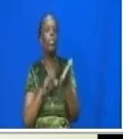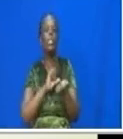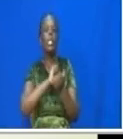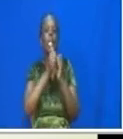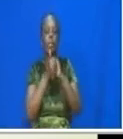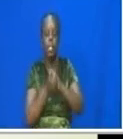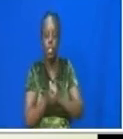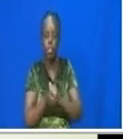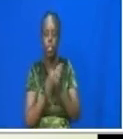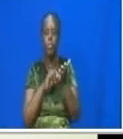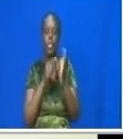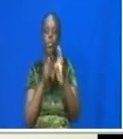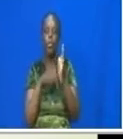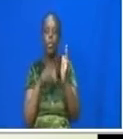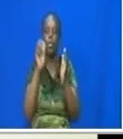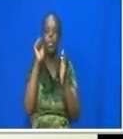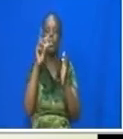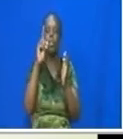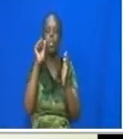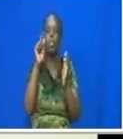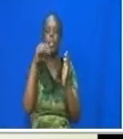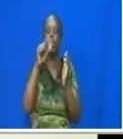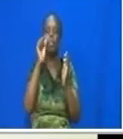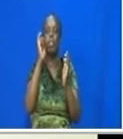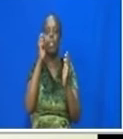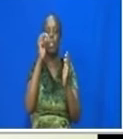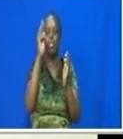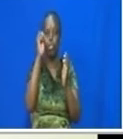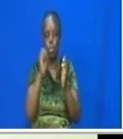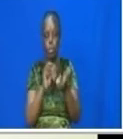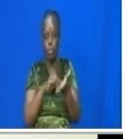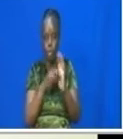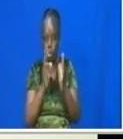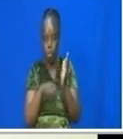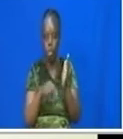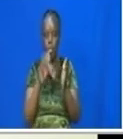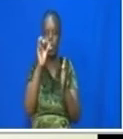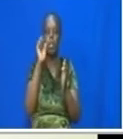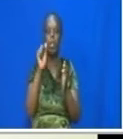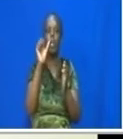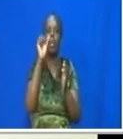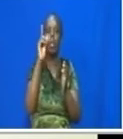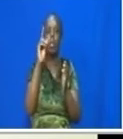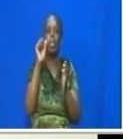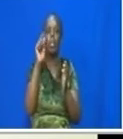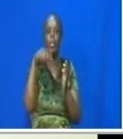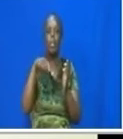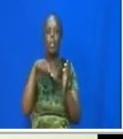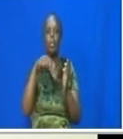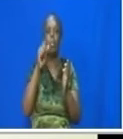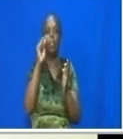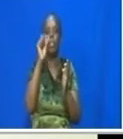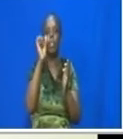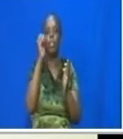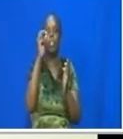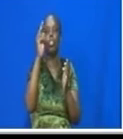to understand what is adaptation before you start answering this question. So